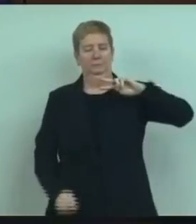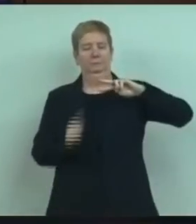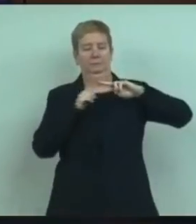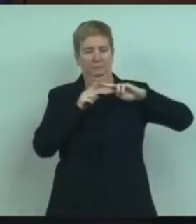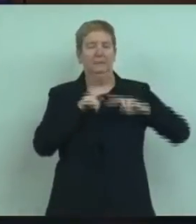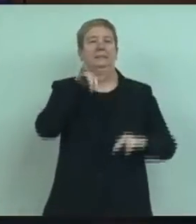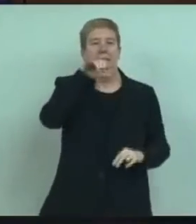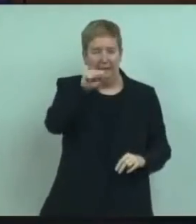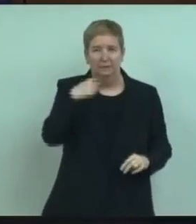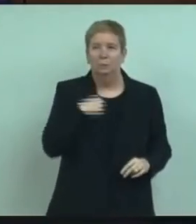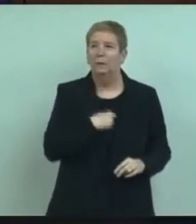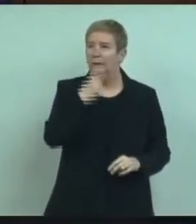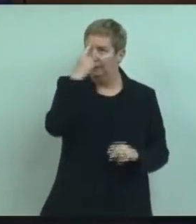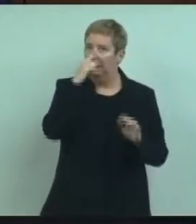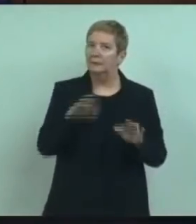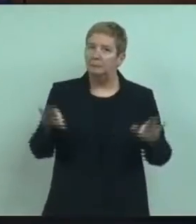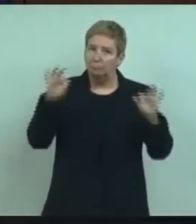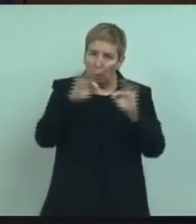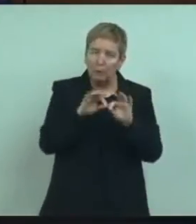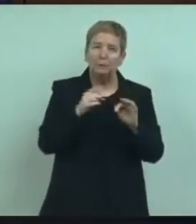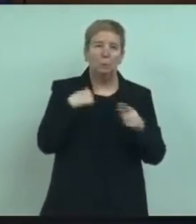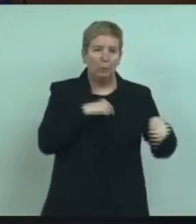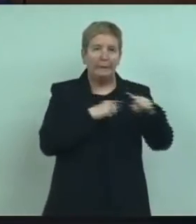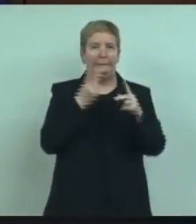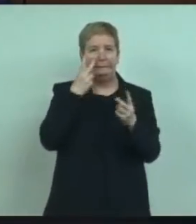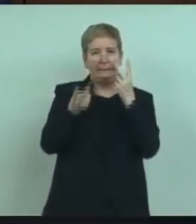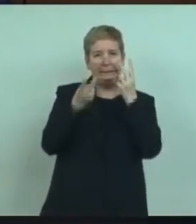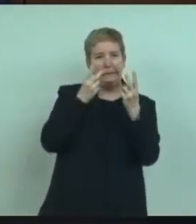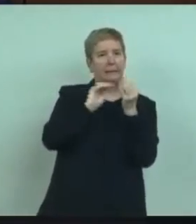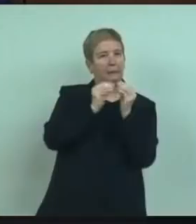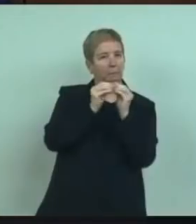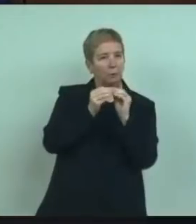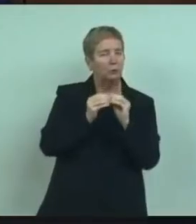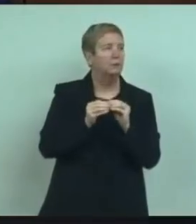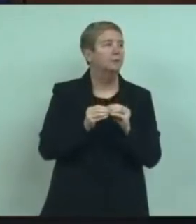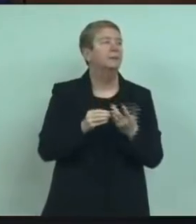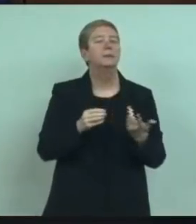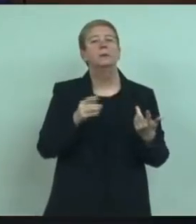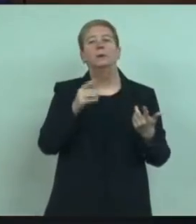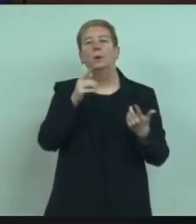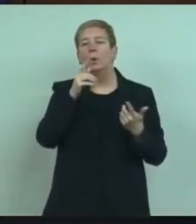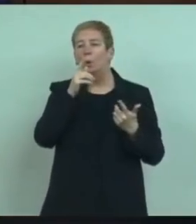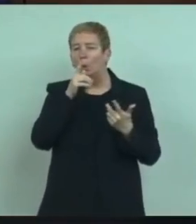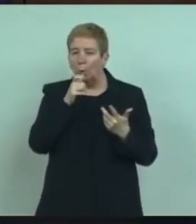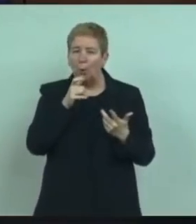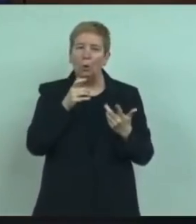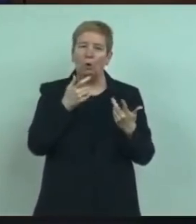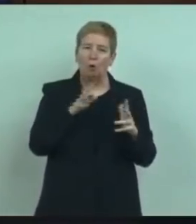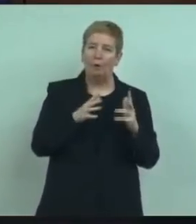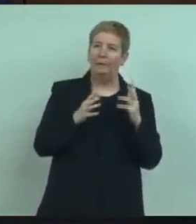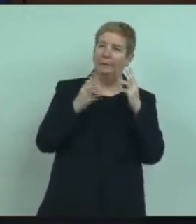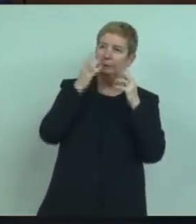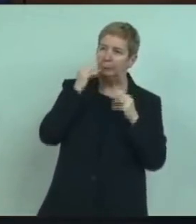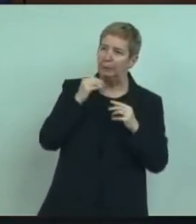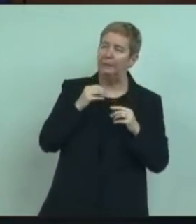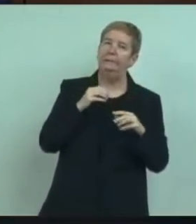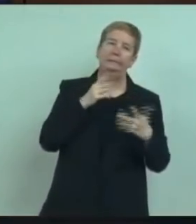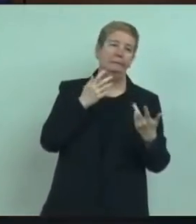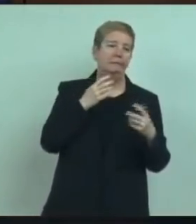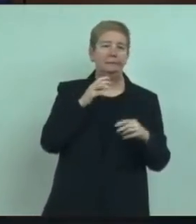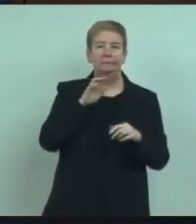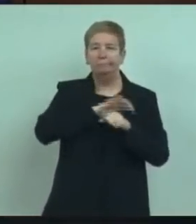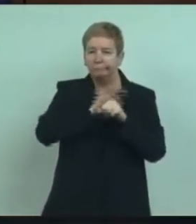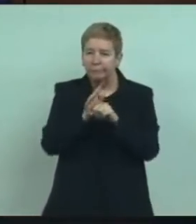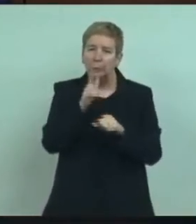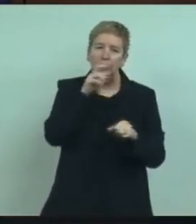really important to see data about who's been impacted by COVID-19, who's in the